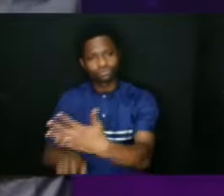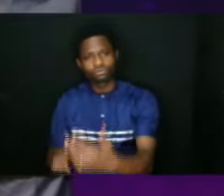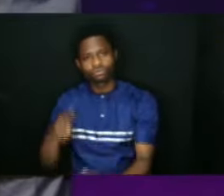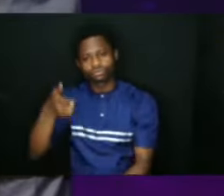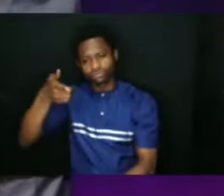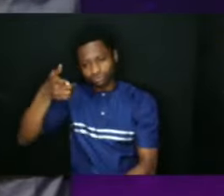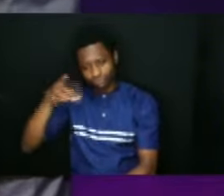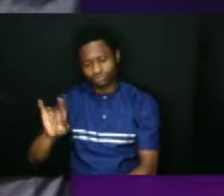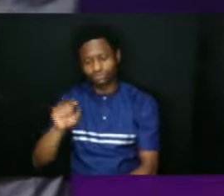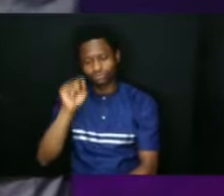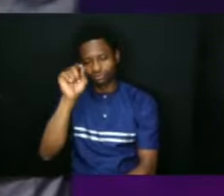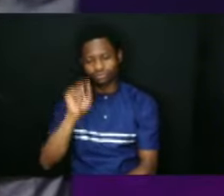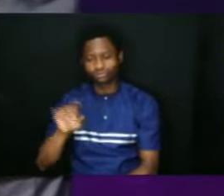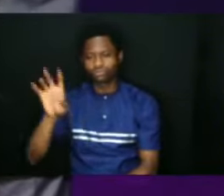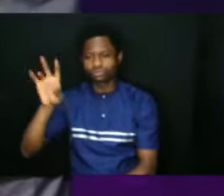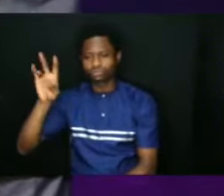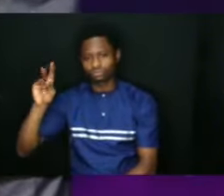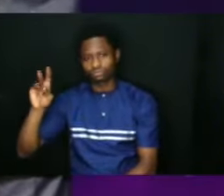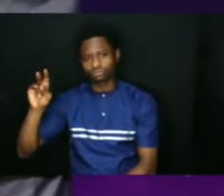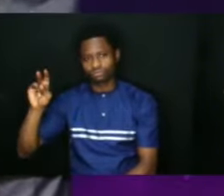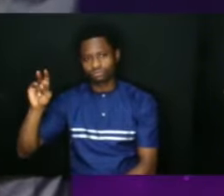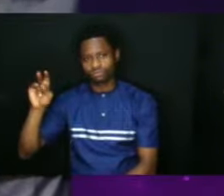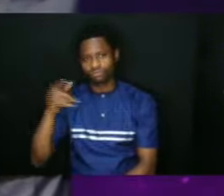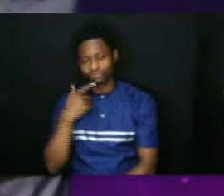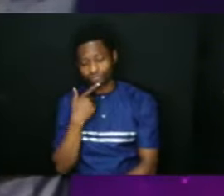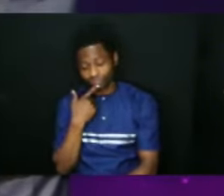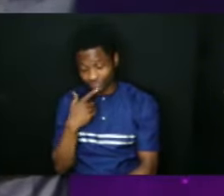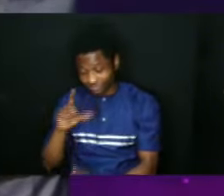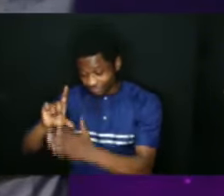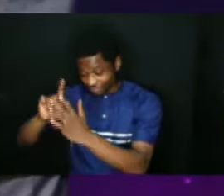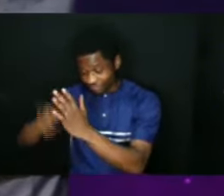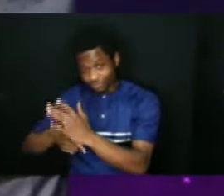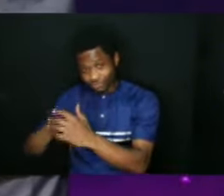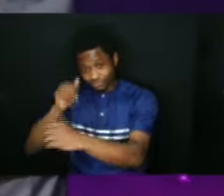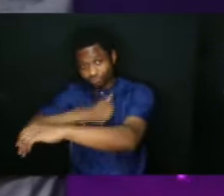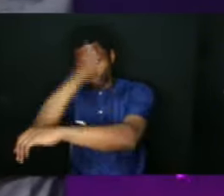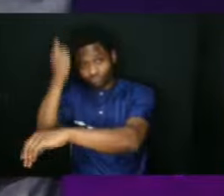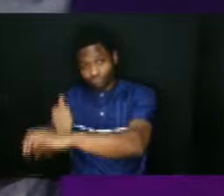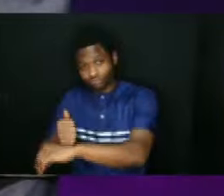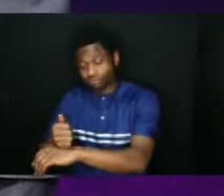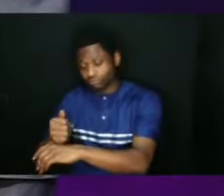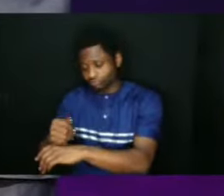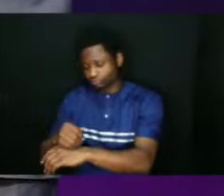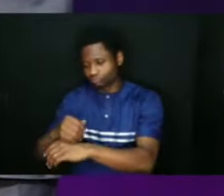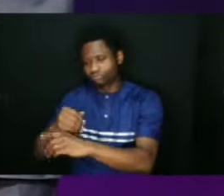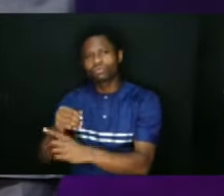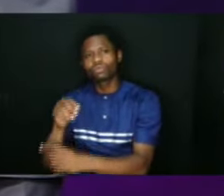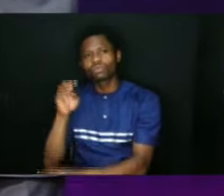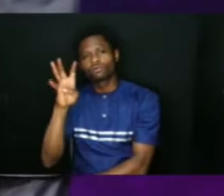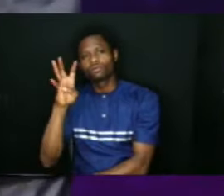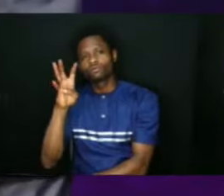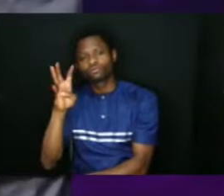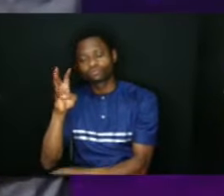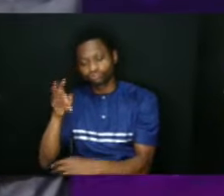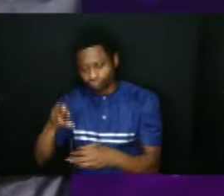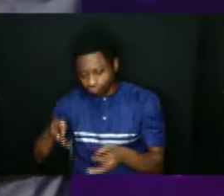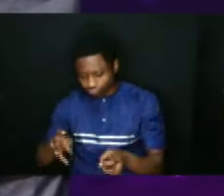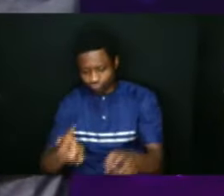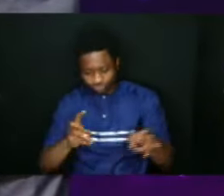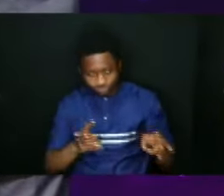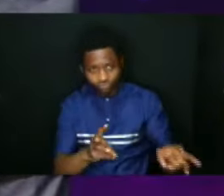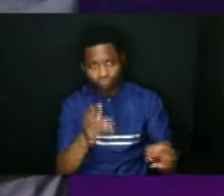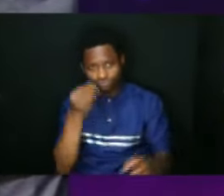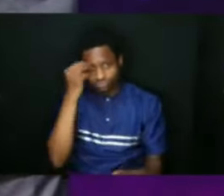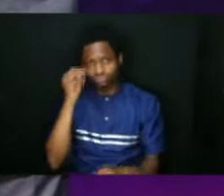Exodus 28:17 says, then mount four rows of precious stones on it. That is the breastplate. Then the verse 21 says, there are